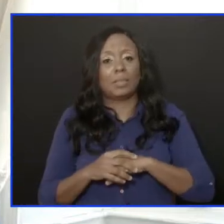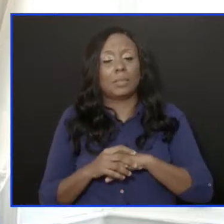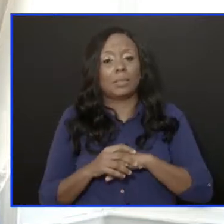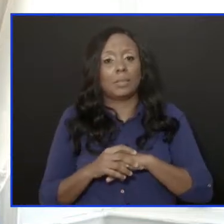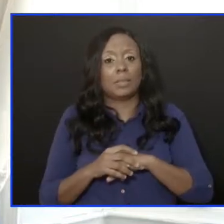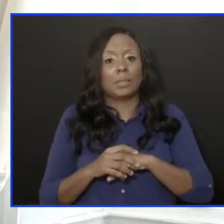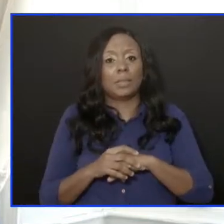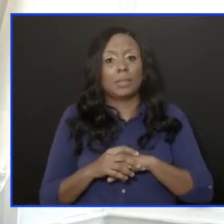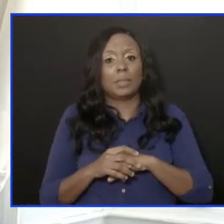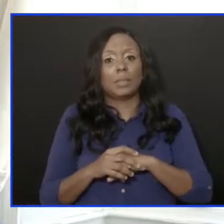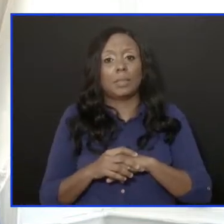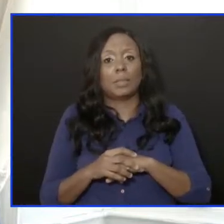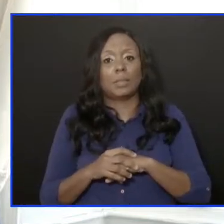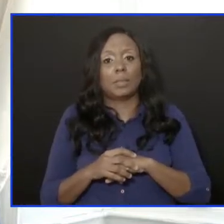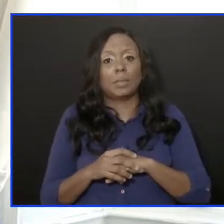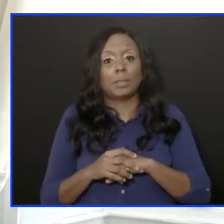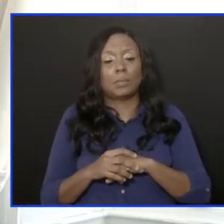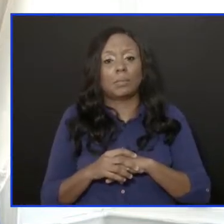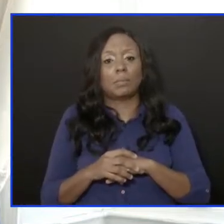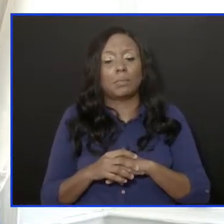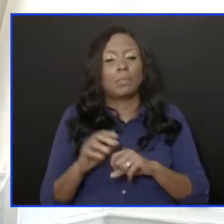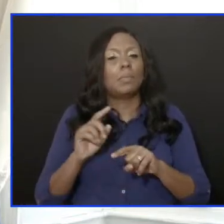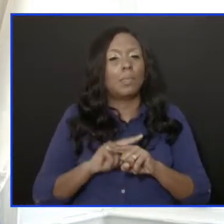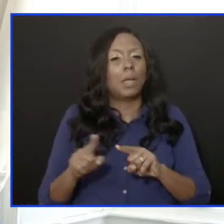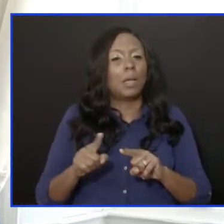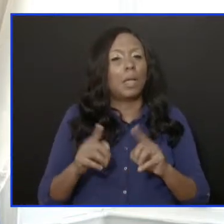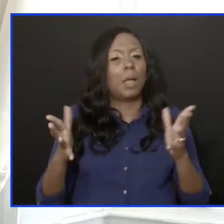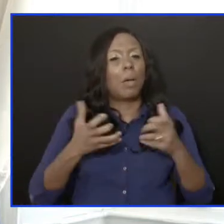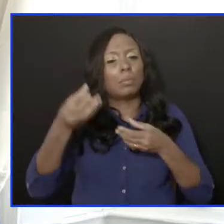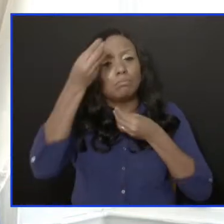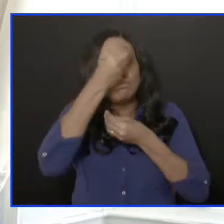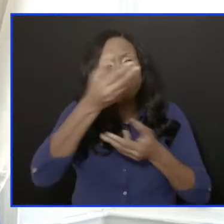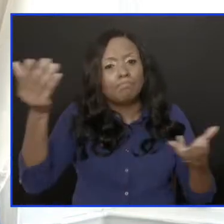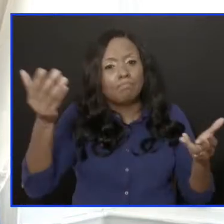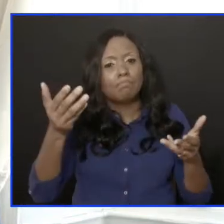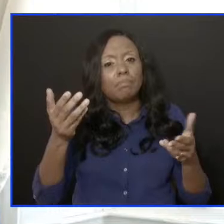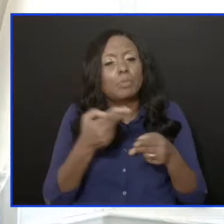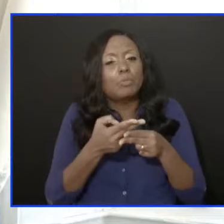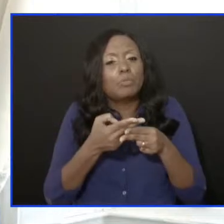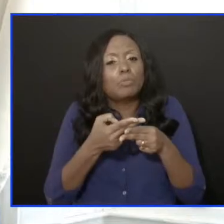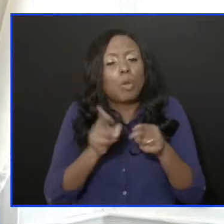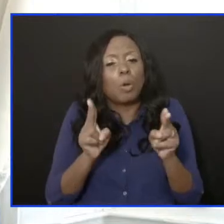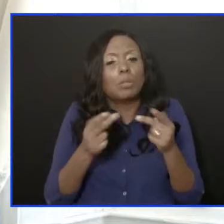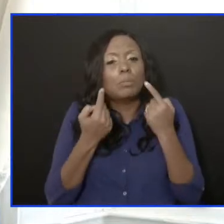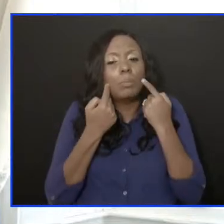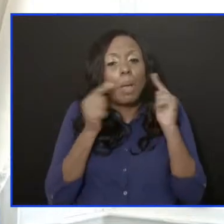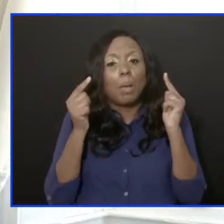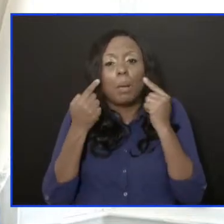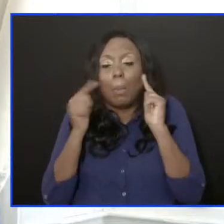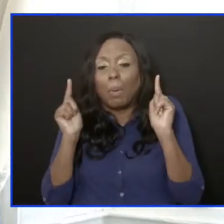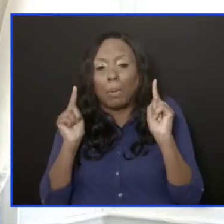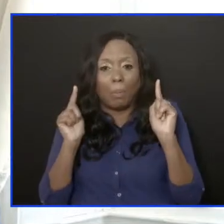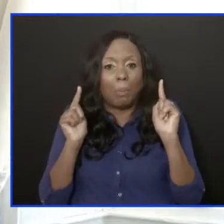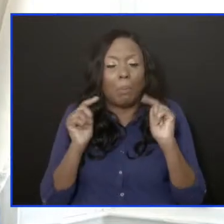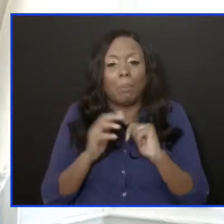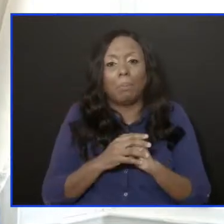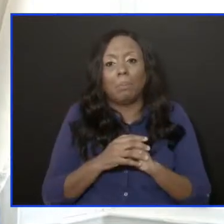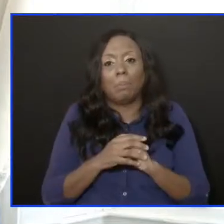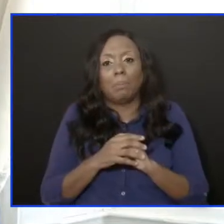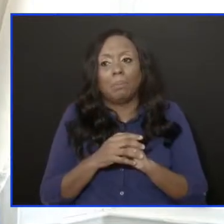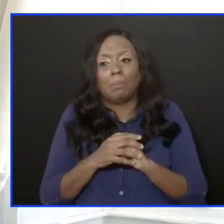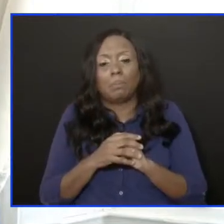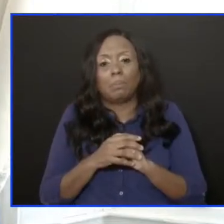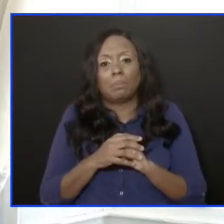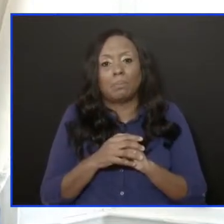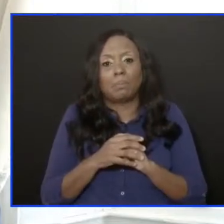some short wins that we have achieved in this battle. And that's number 1. You